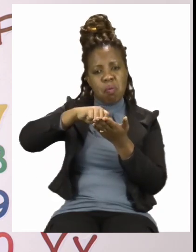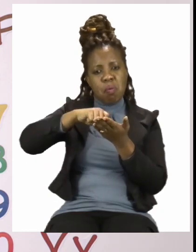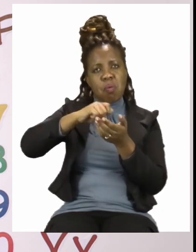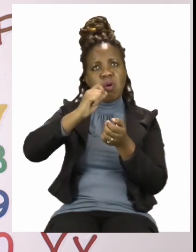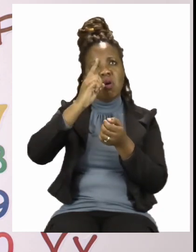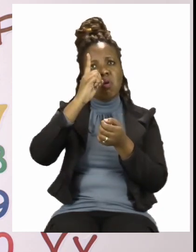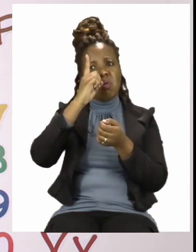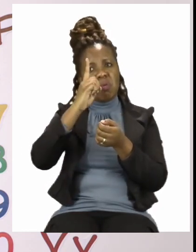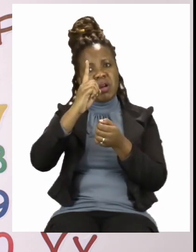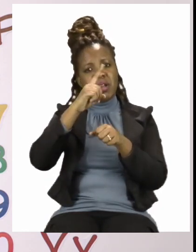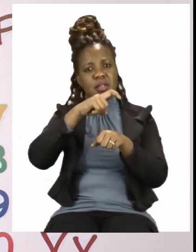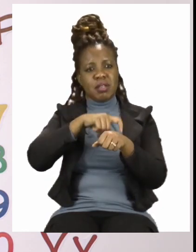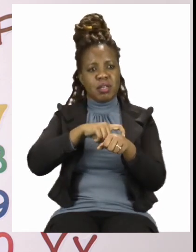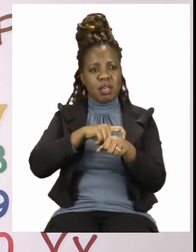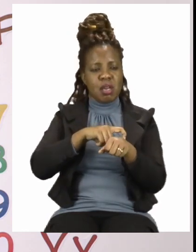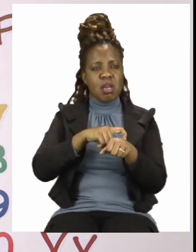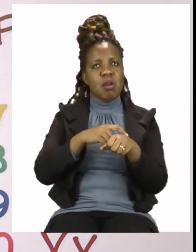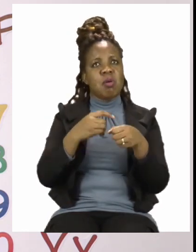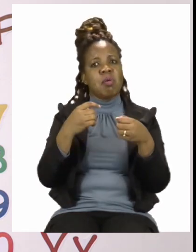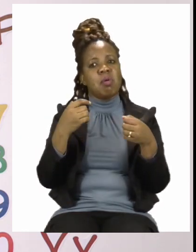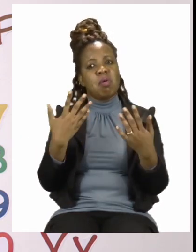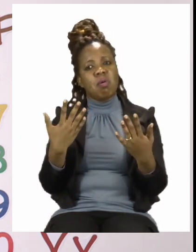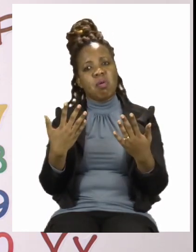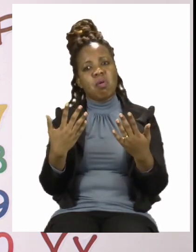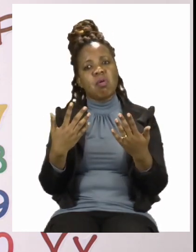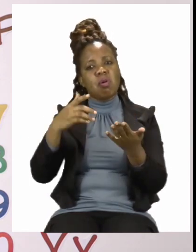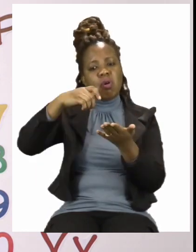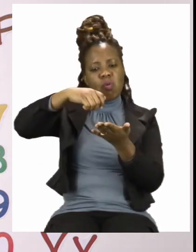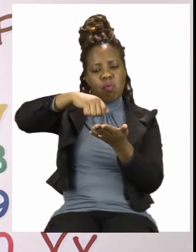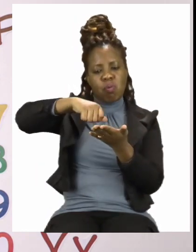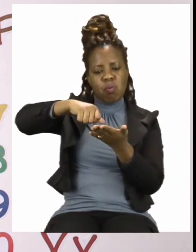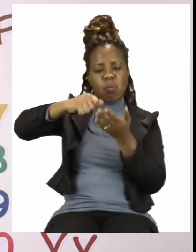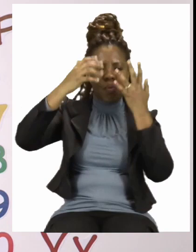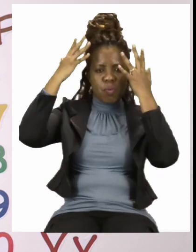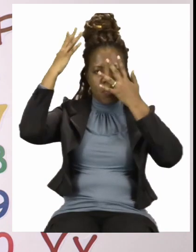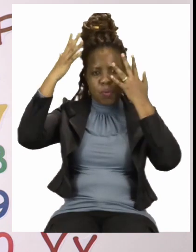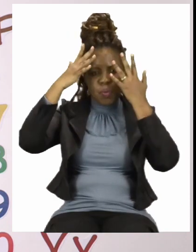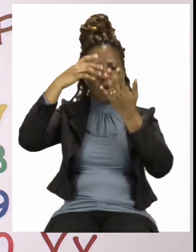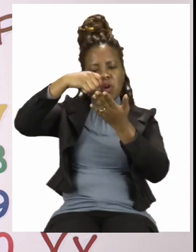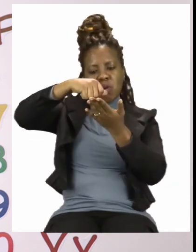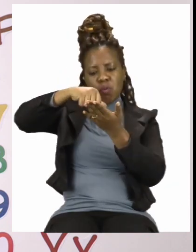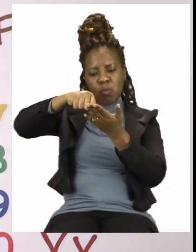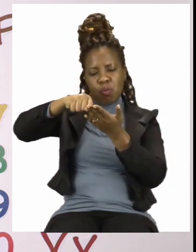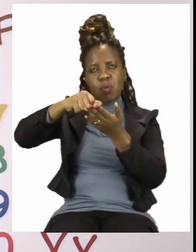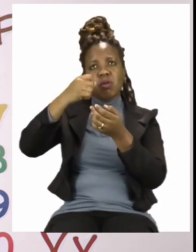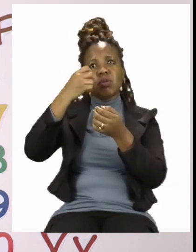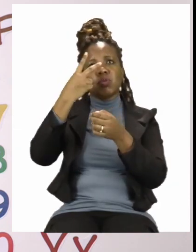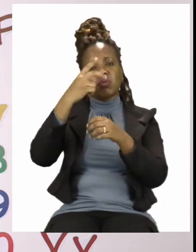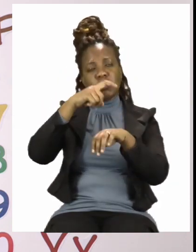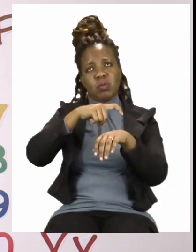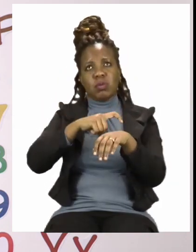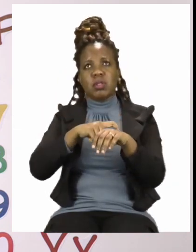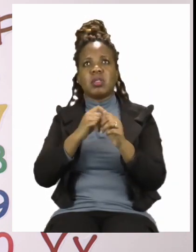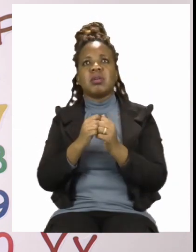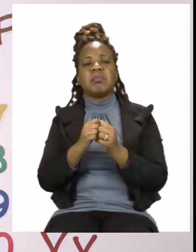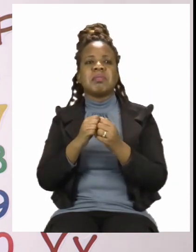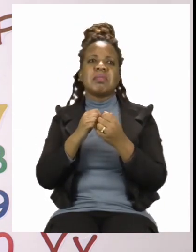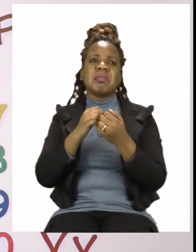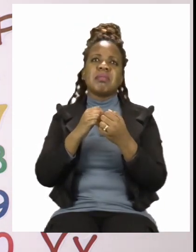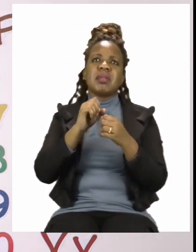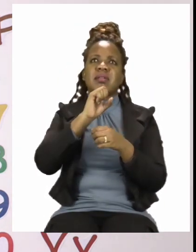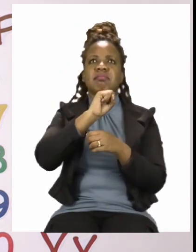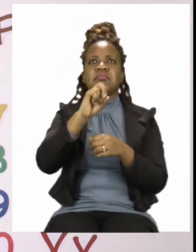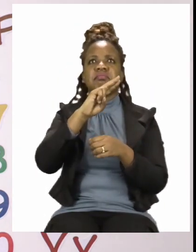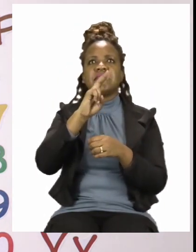have many different ranges of smells, sizes, and all sorts, just like